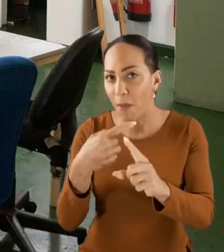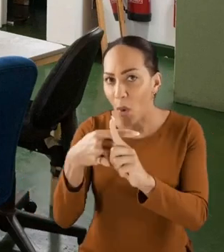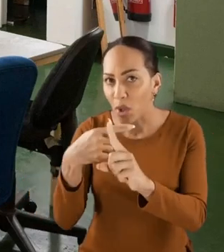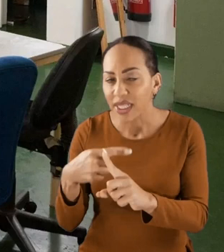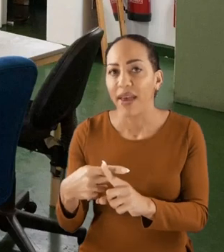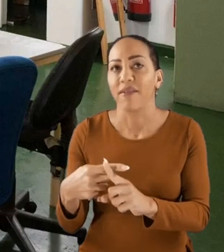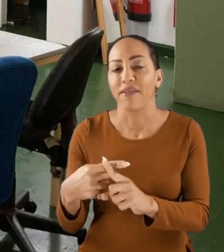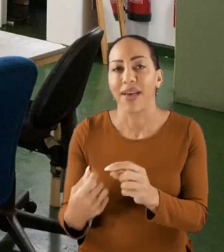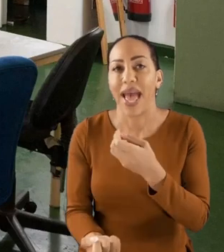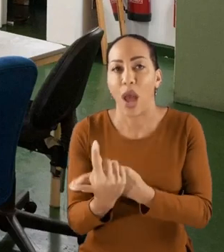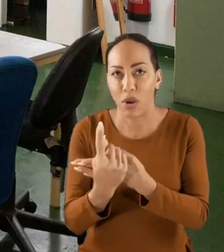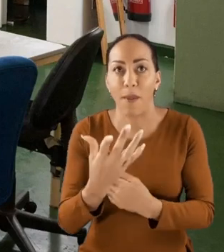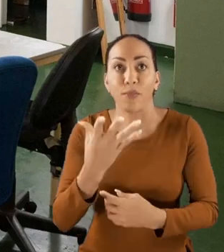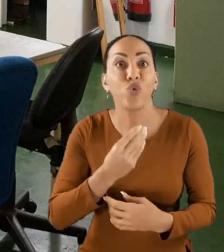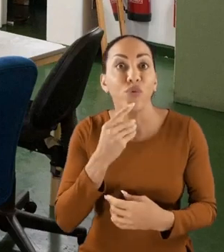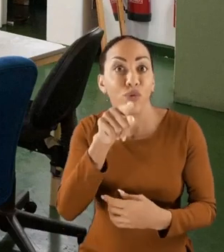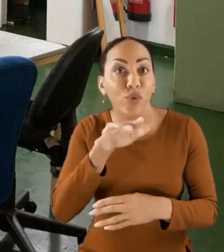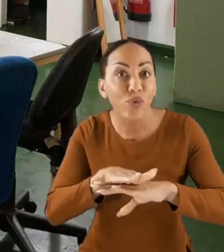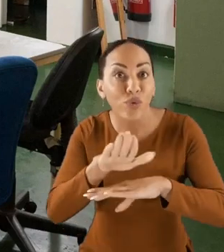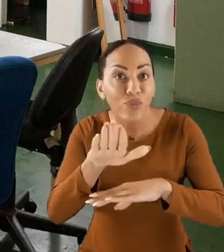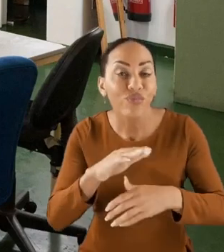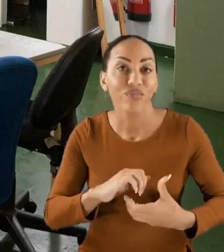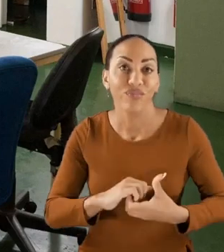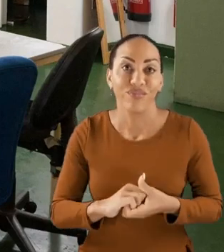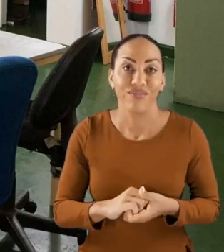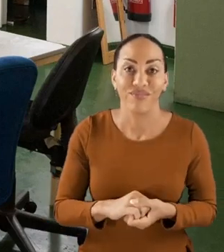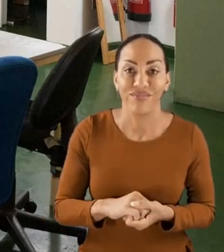a result out of this that is really useful for you going forward.